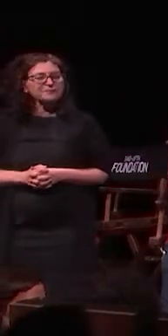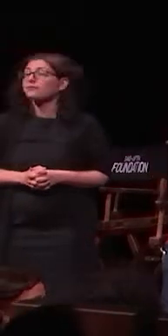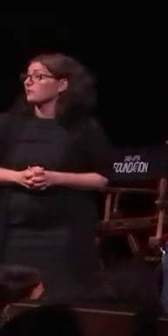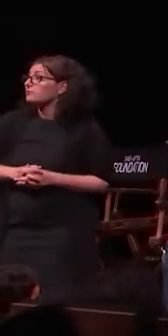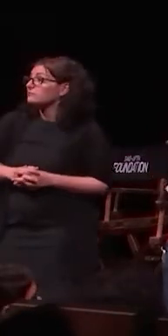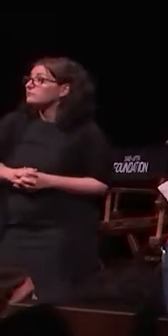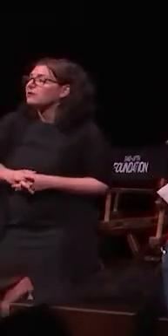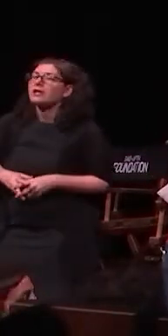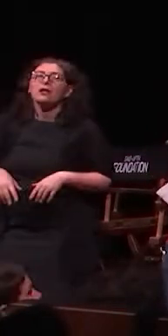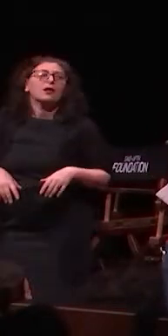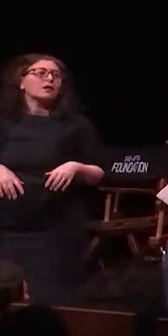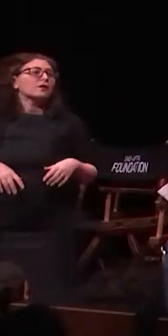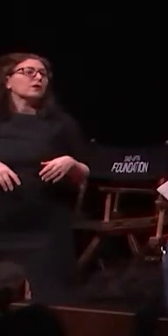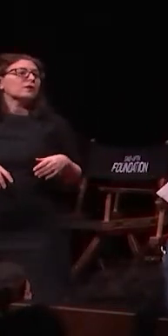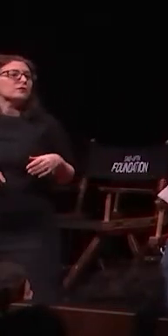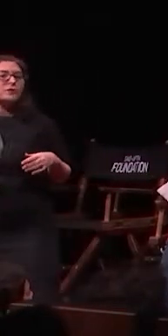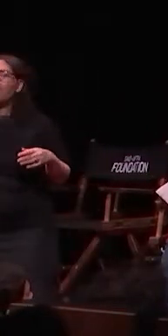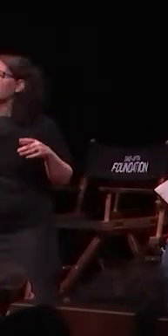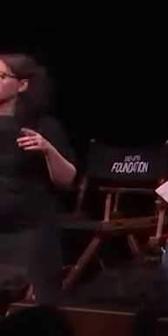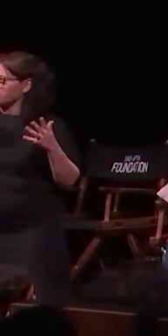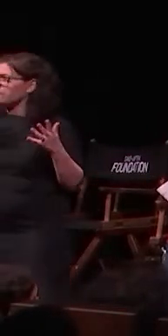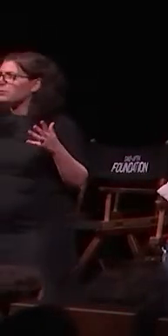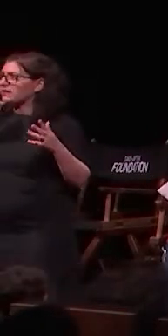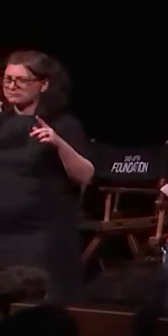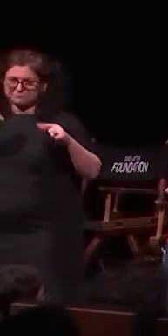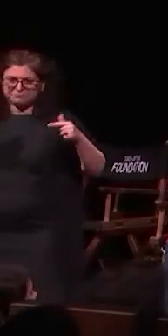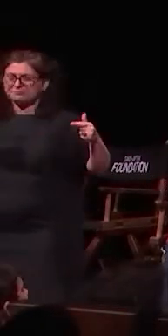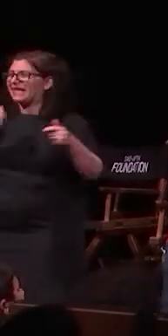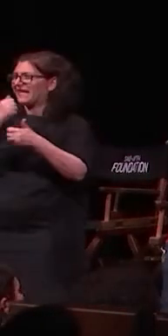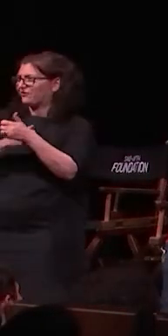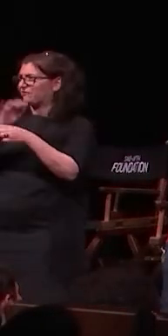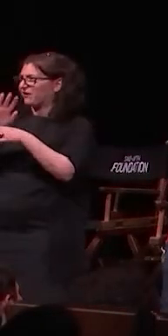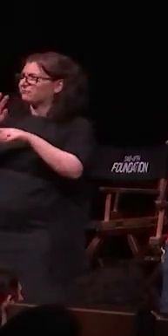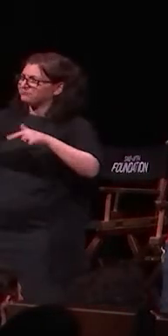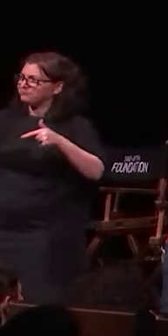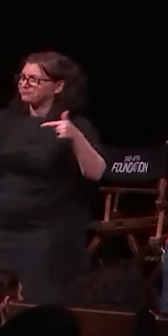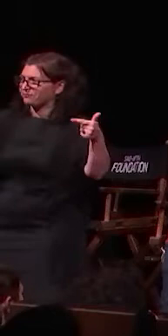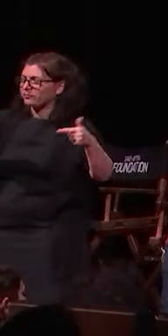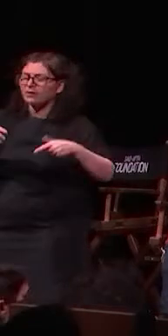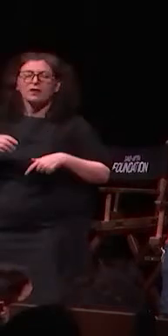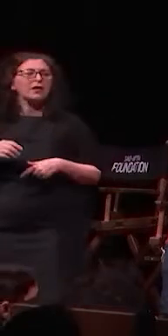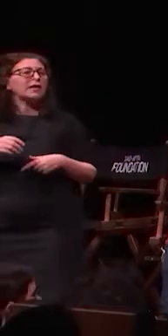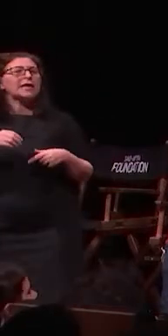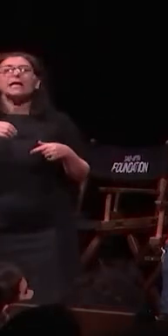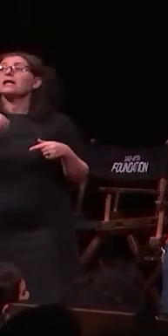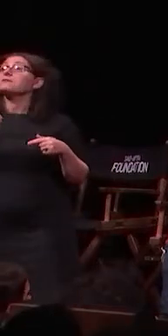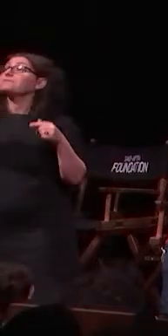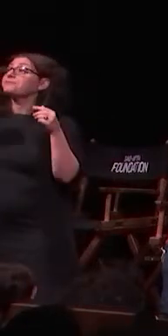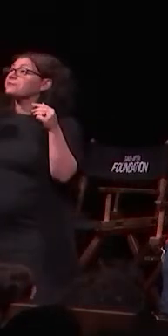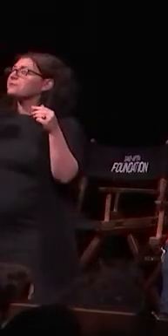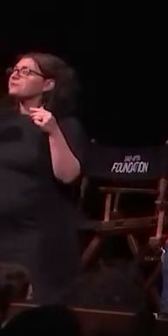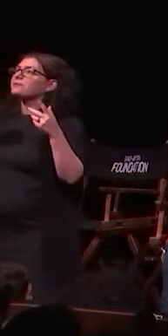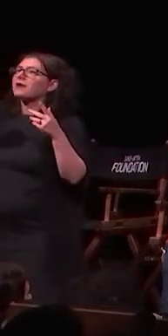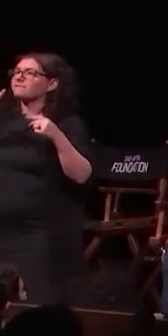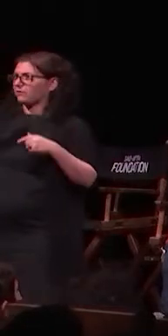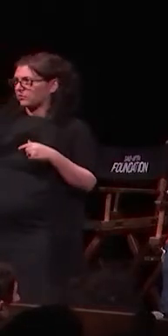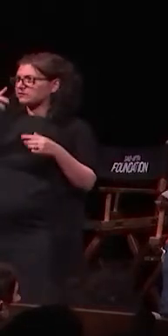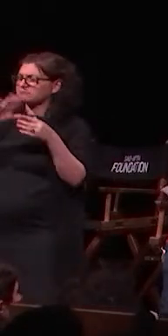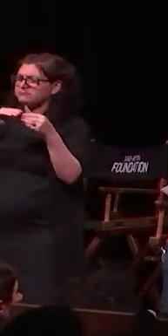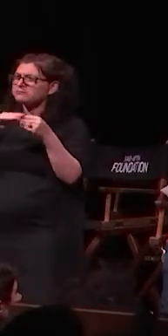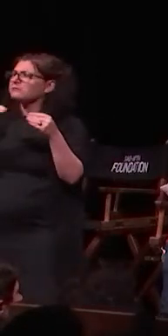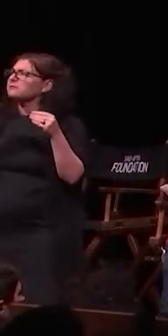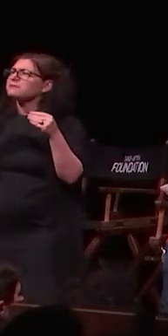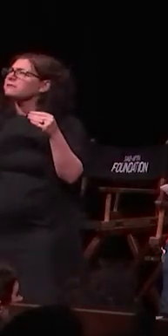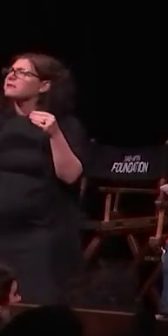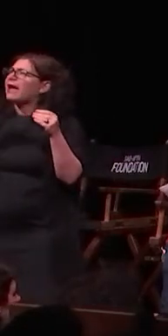So similarly, let's go down the row here. We'll just go film by film. Tell us why, first of all, tell us, how did